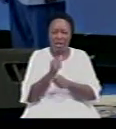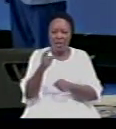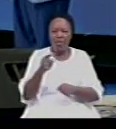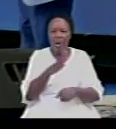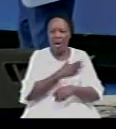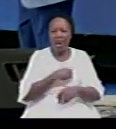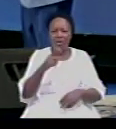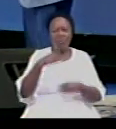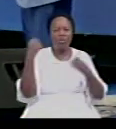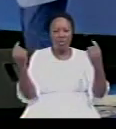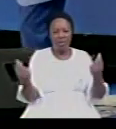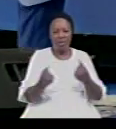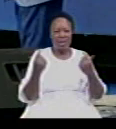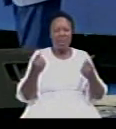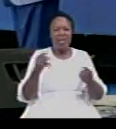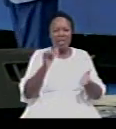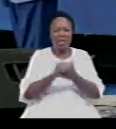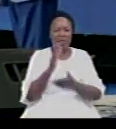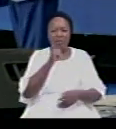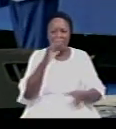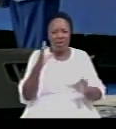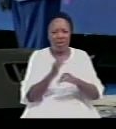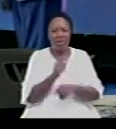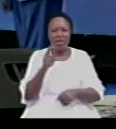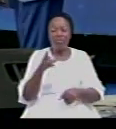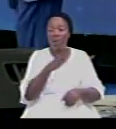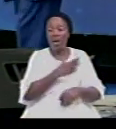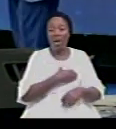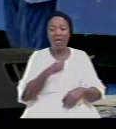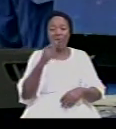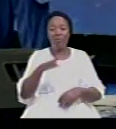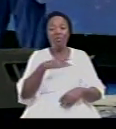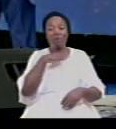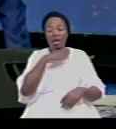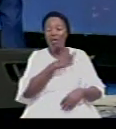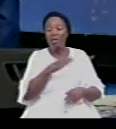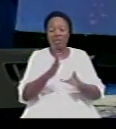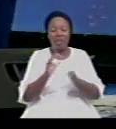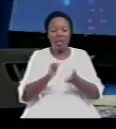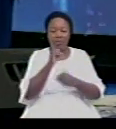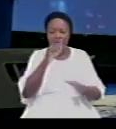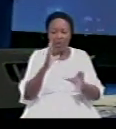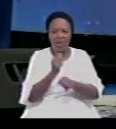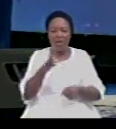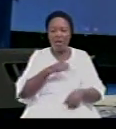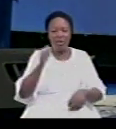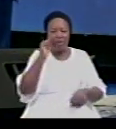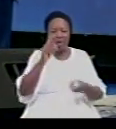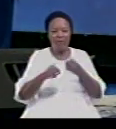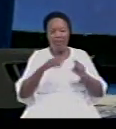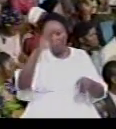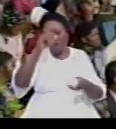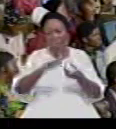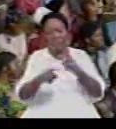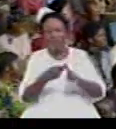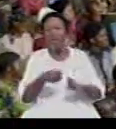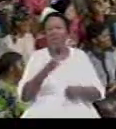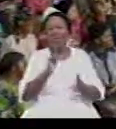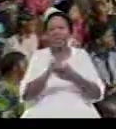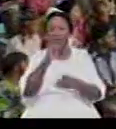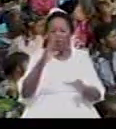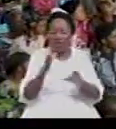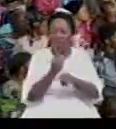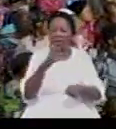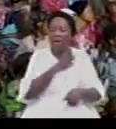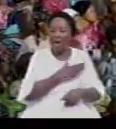corruption, that will not take you and your concubine, that will not take you and any evil in